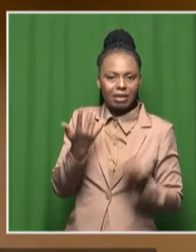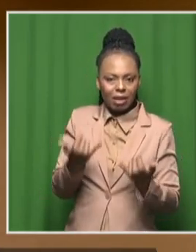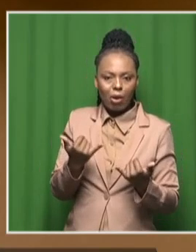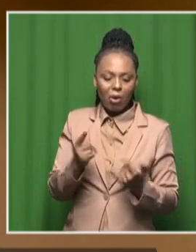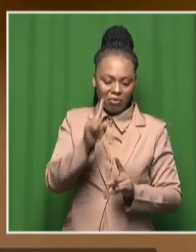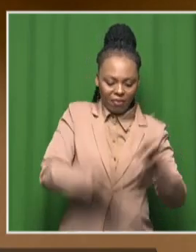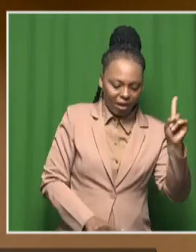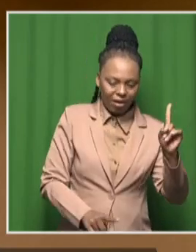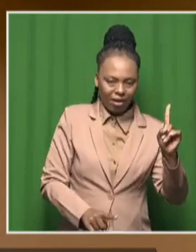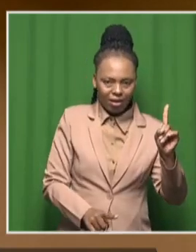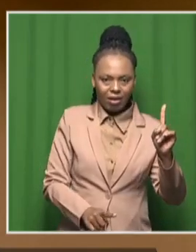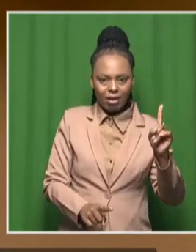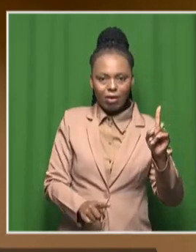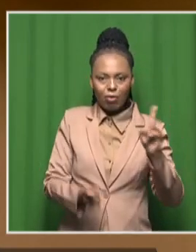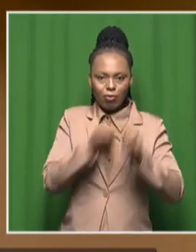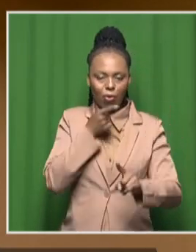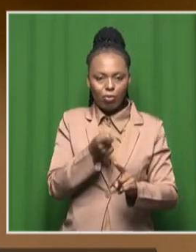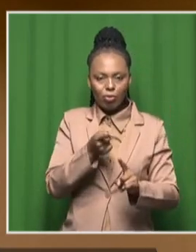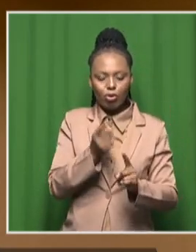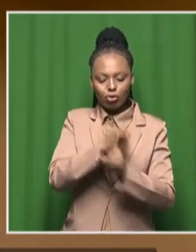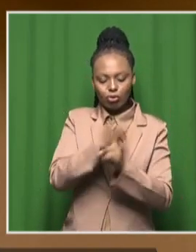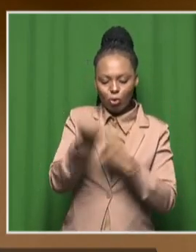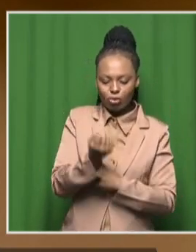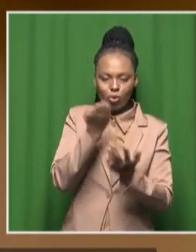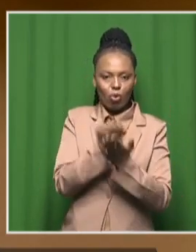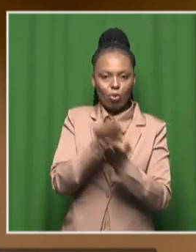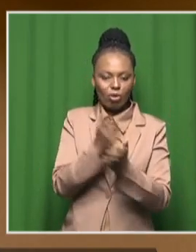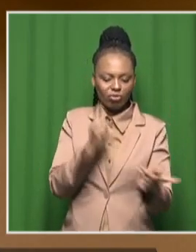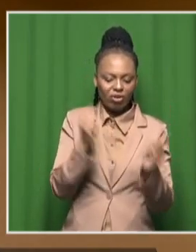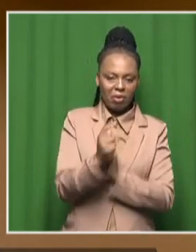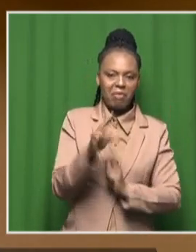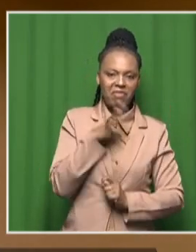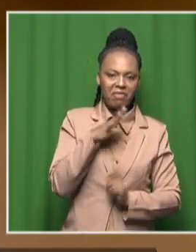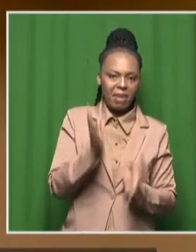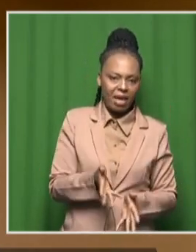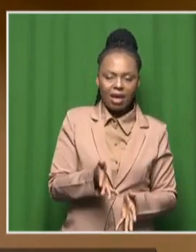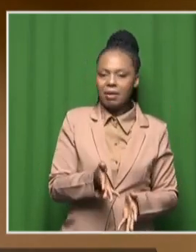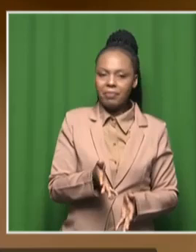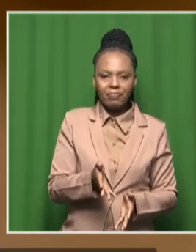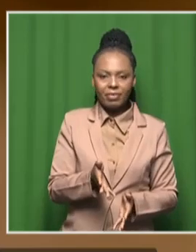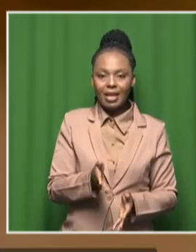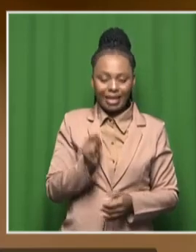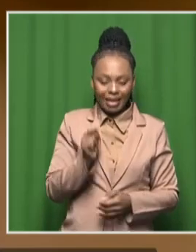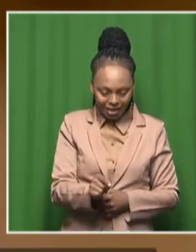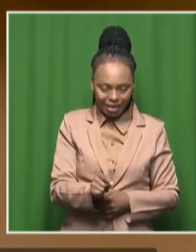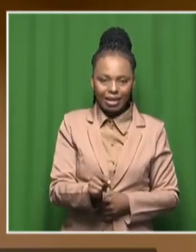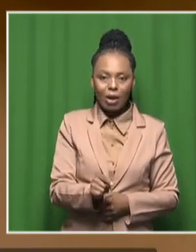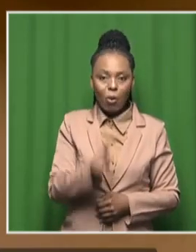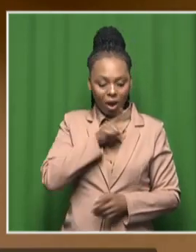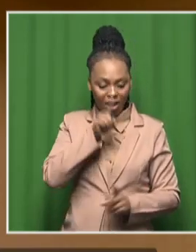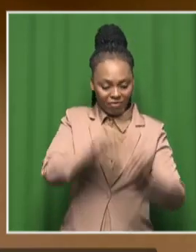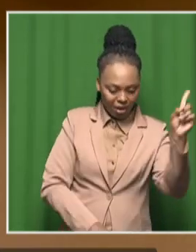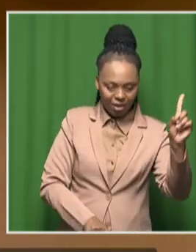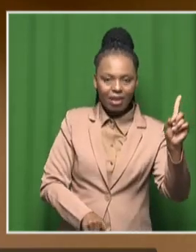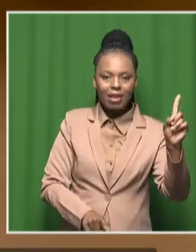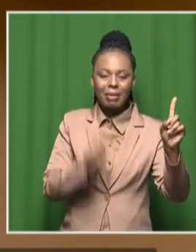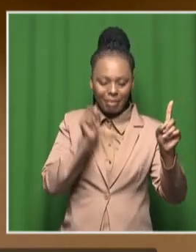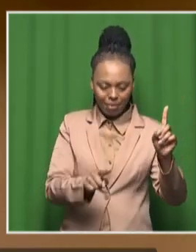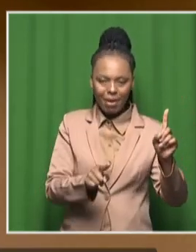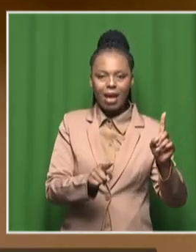in fact, of our socio-economic transformation stems from our failure to